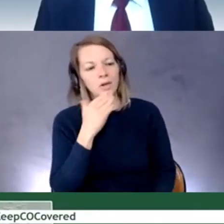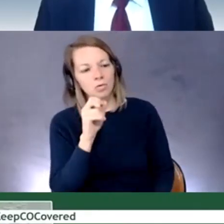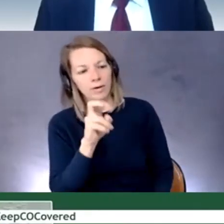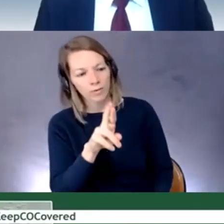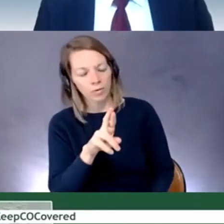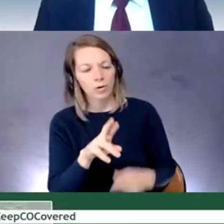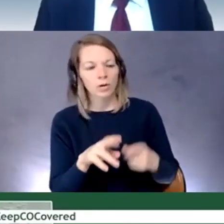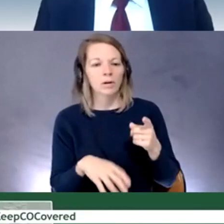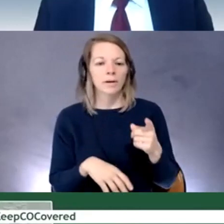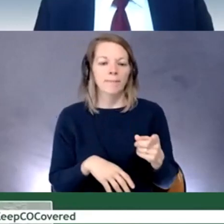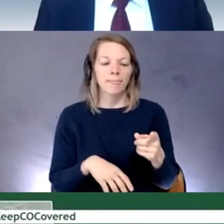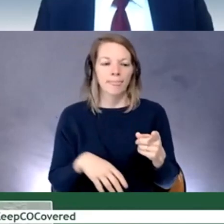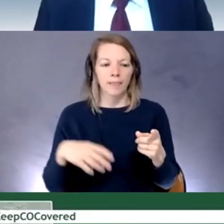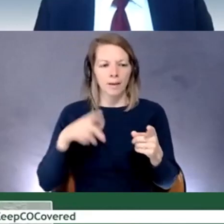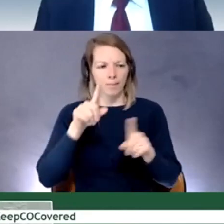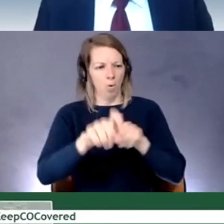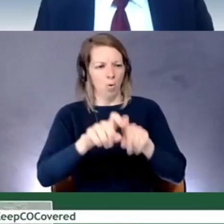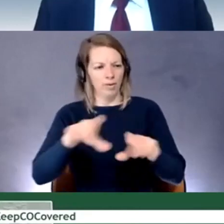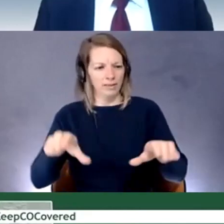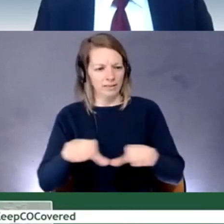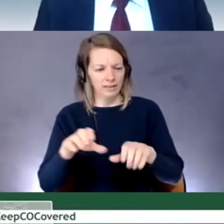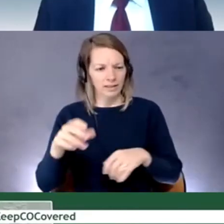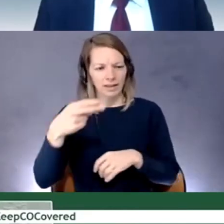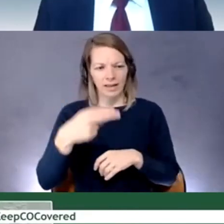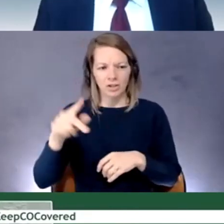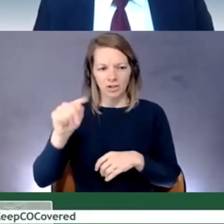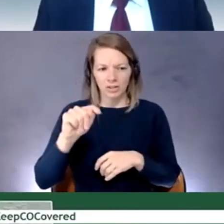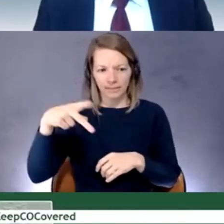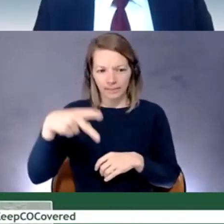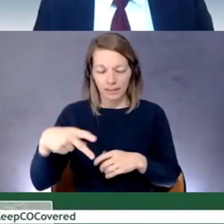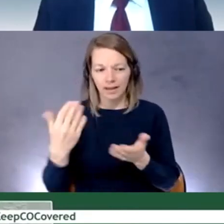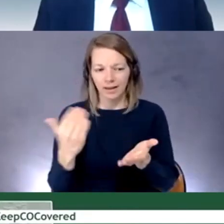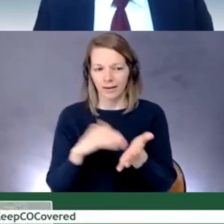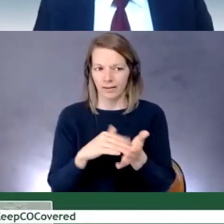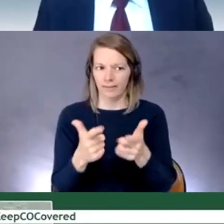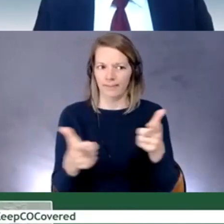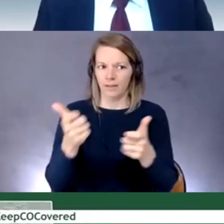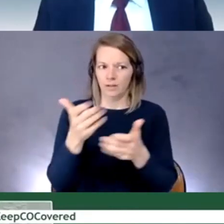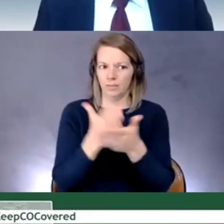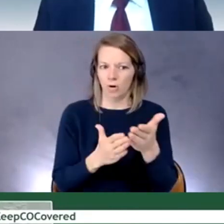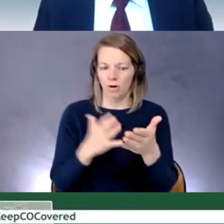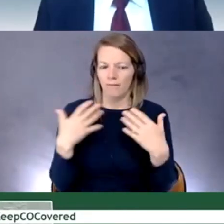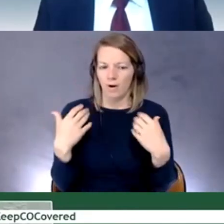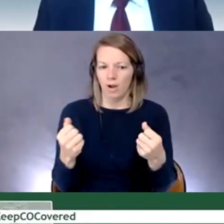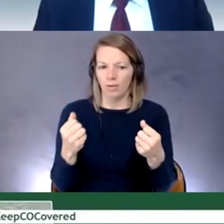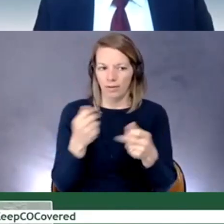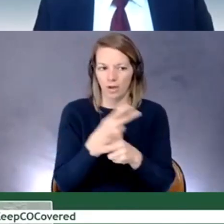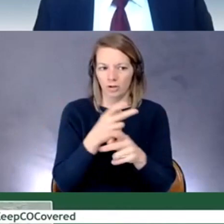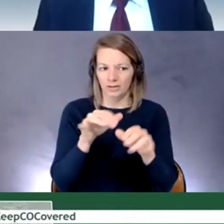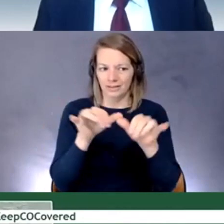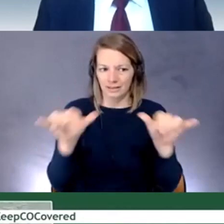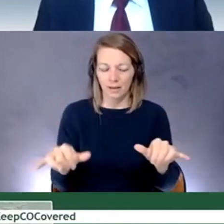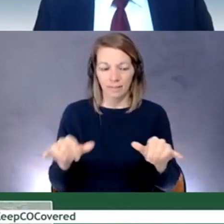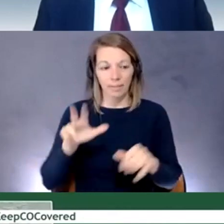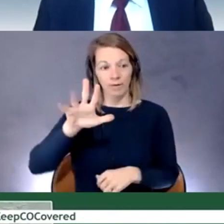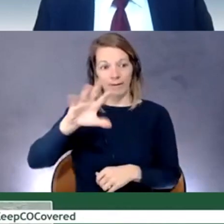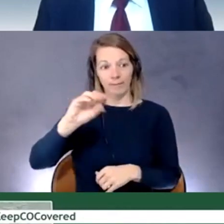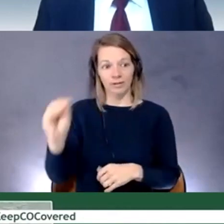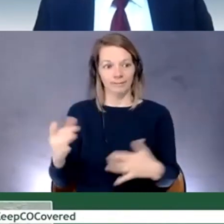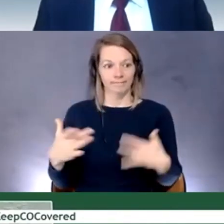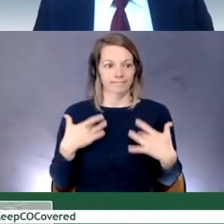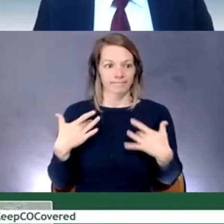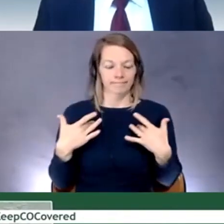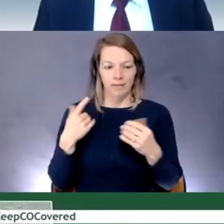the poll that was done. HTP, the Hospital Transformation Program, again, the biggest part of our healthcare system, 35% of people are excited about this on that